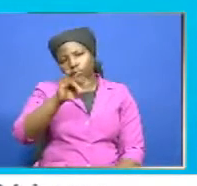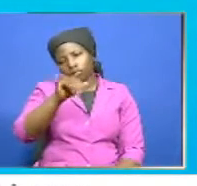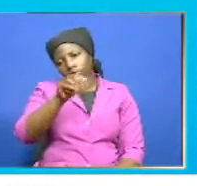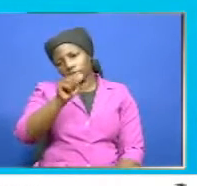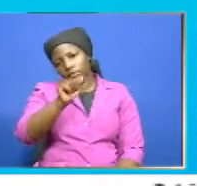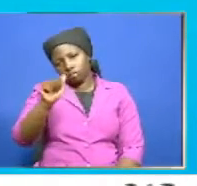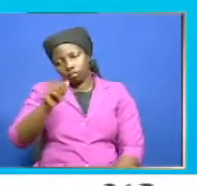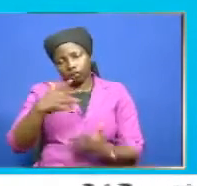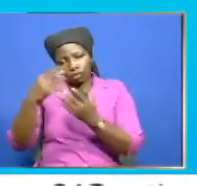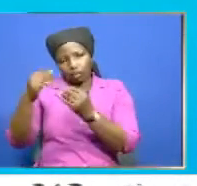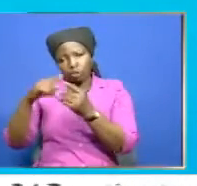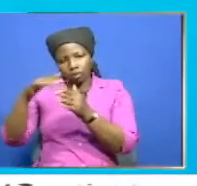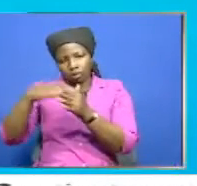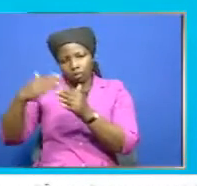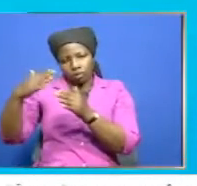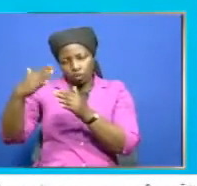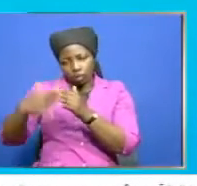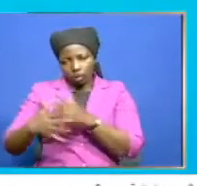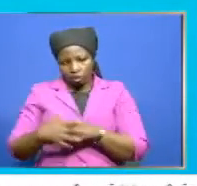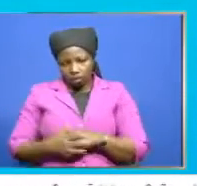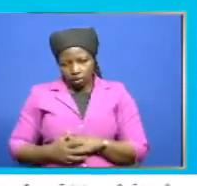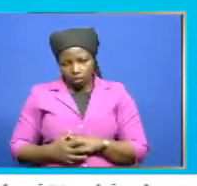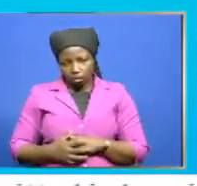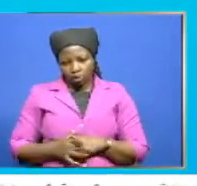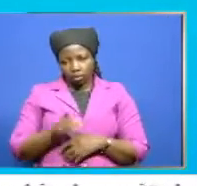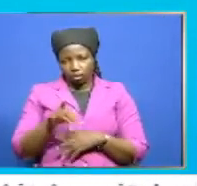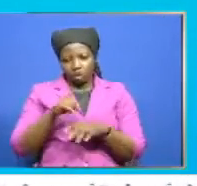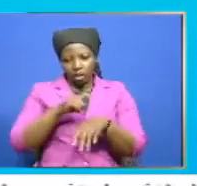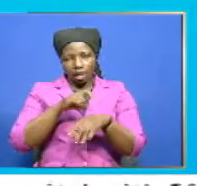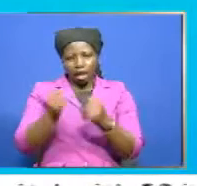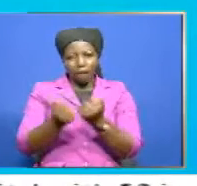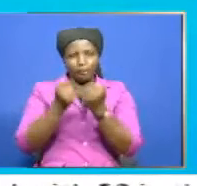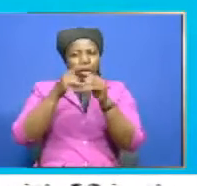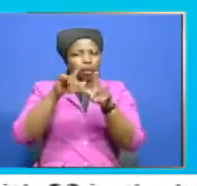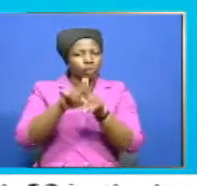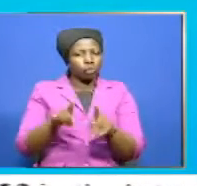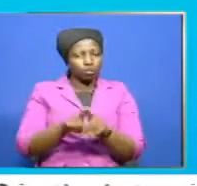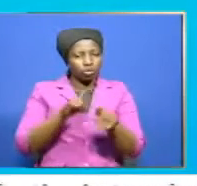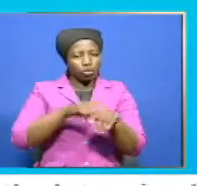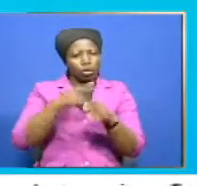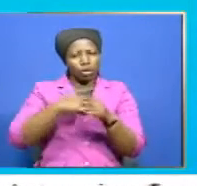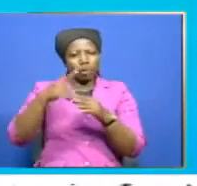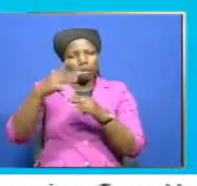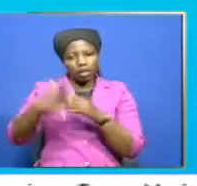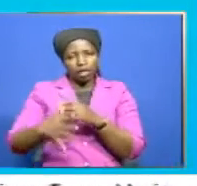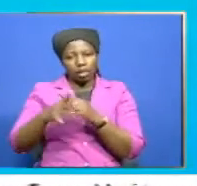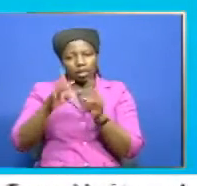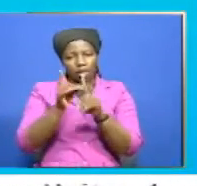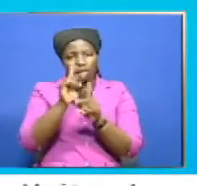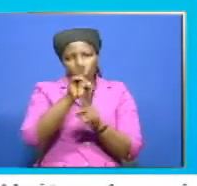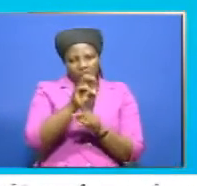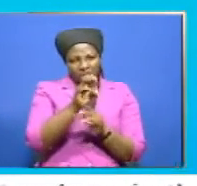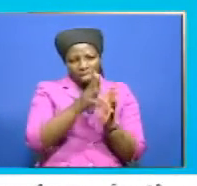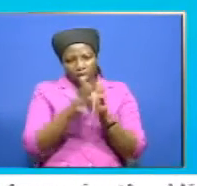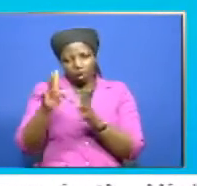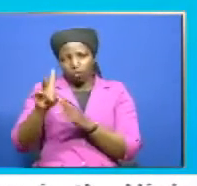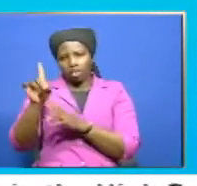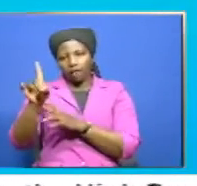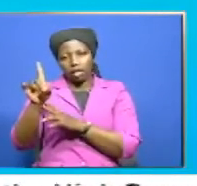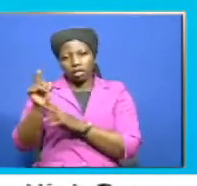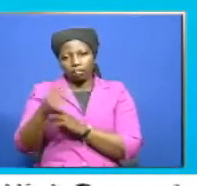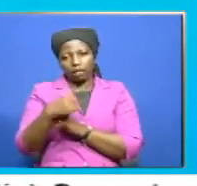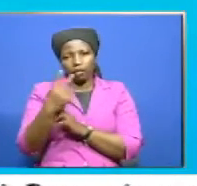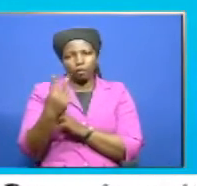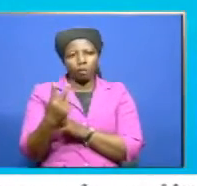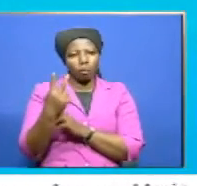over two weekends, this weekend that came to a close, and also on the weekend of the 20th and 21st of February. Shuja, that's the